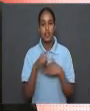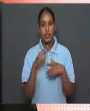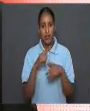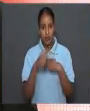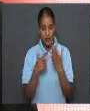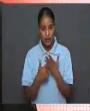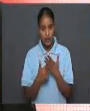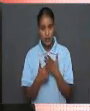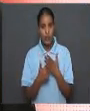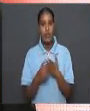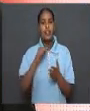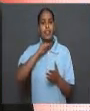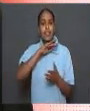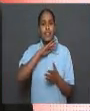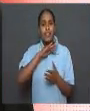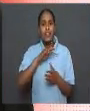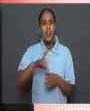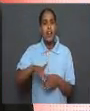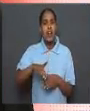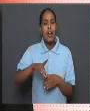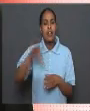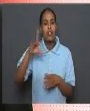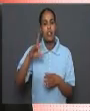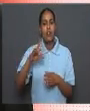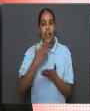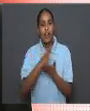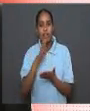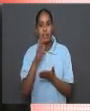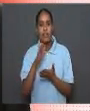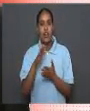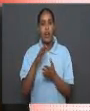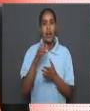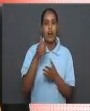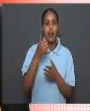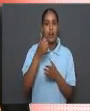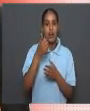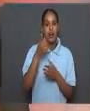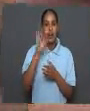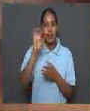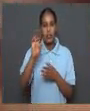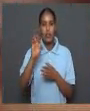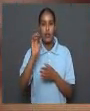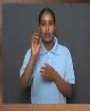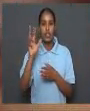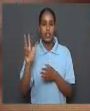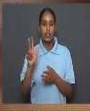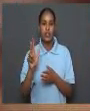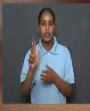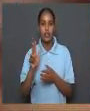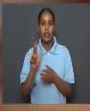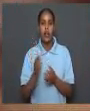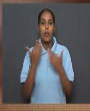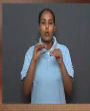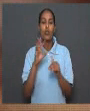Therefore, rust is a hydrated form of iron oxide. The amount